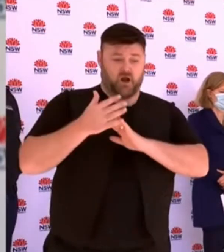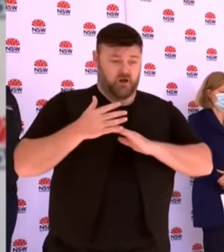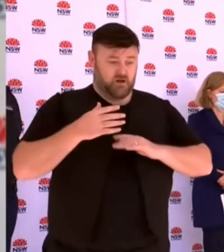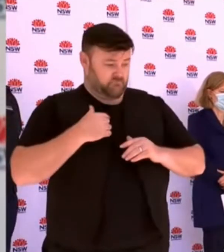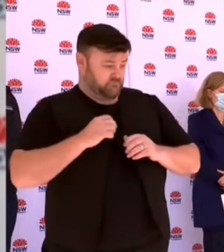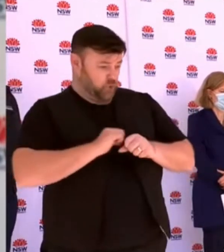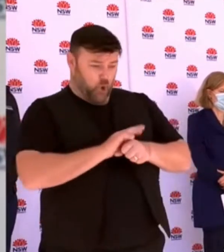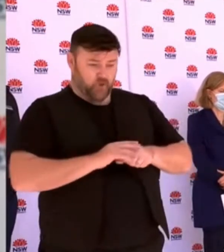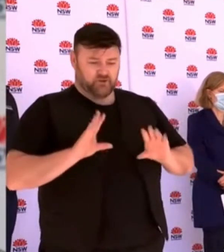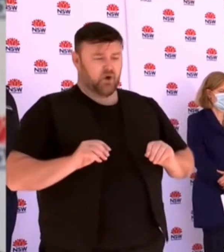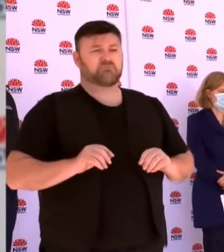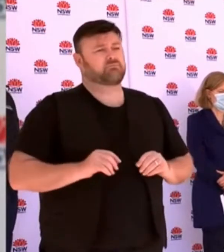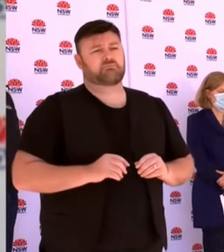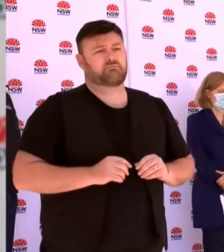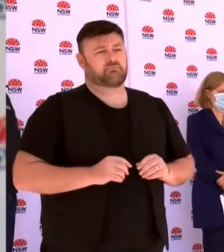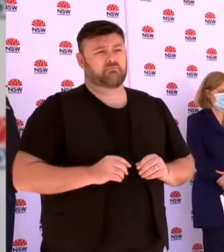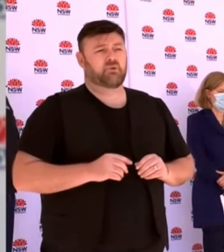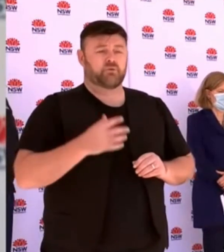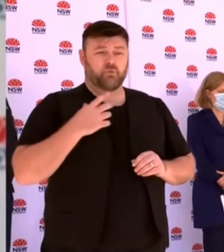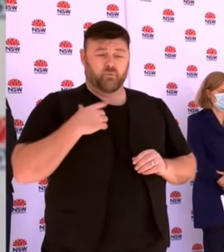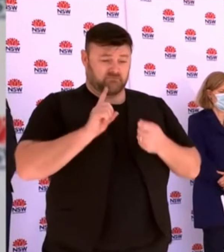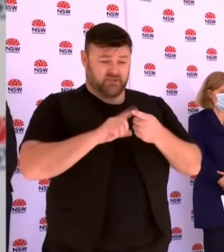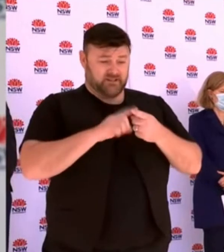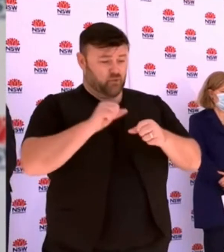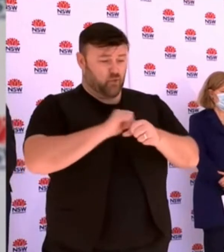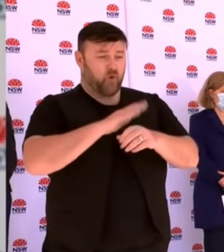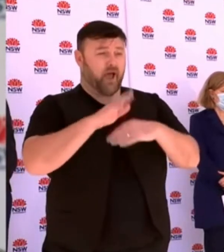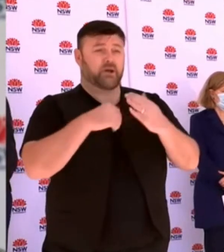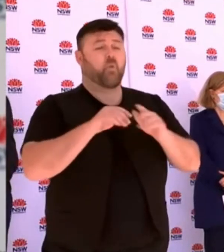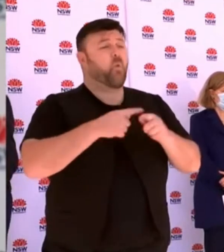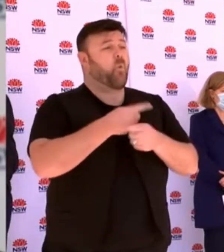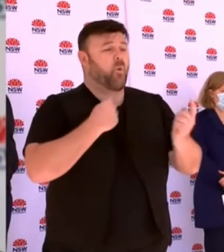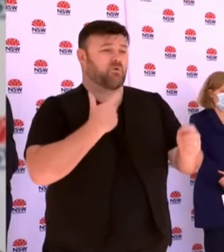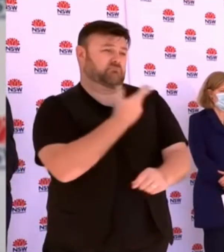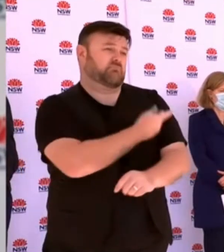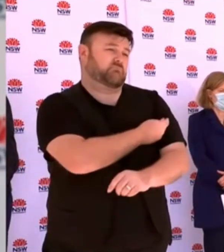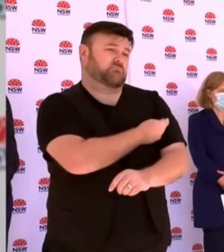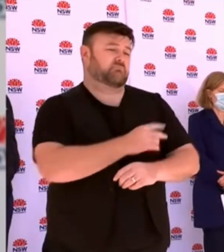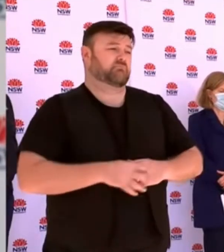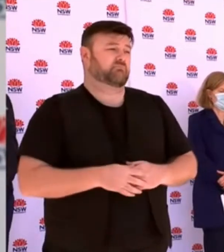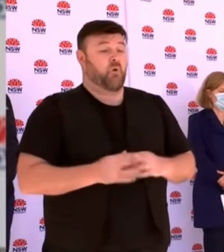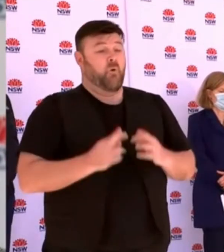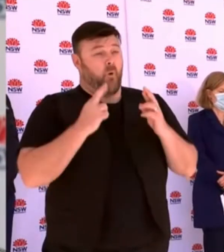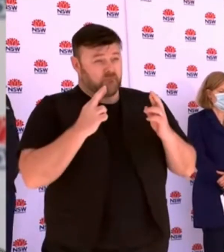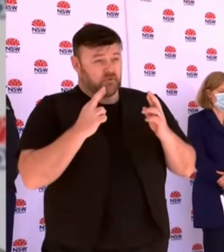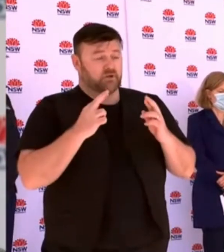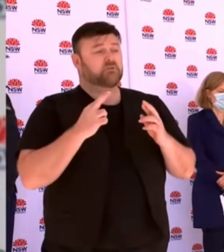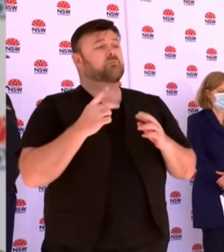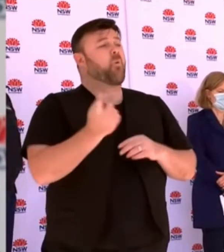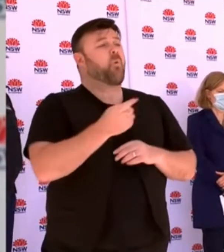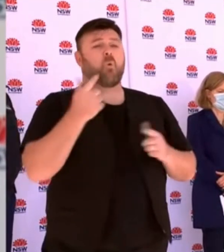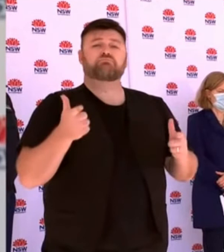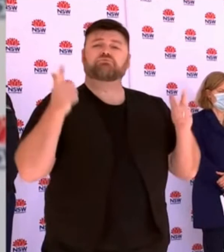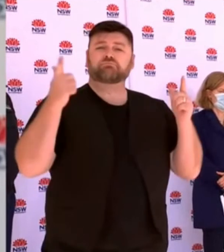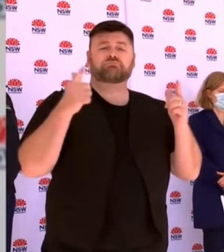our population is vaccinated, we're going to see this situation arise. But I hope every Premier keeps to their word in the